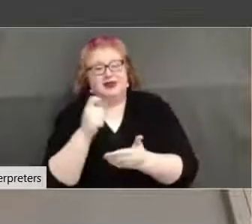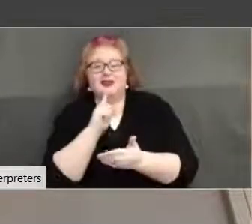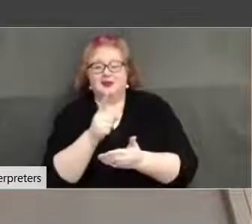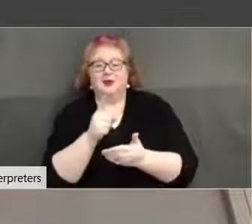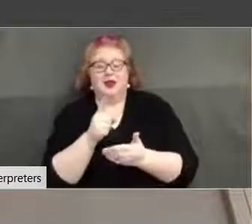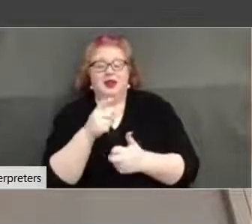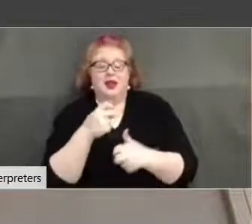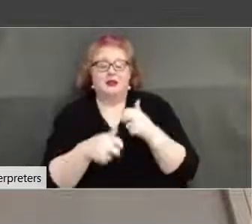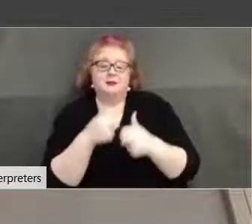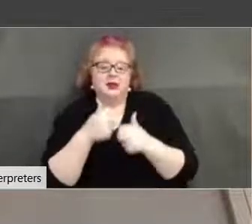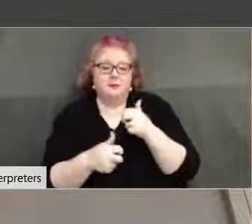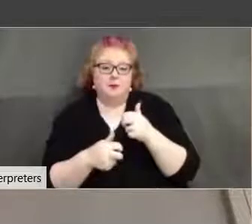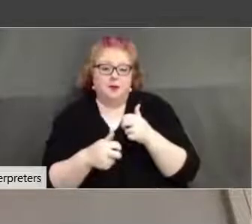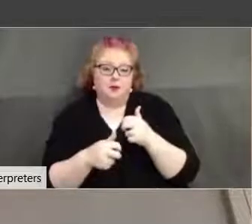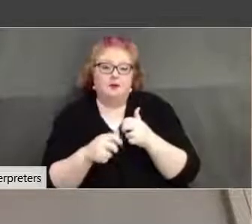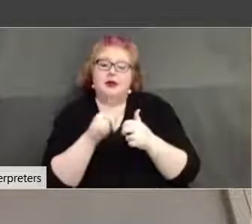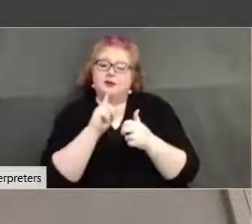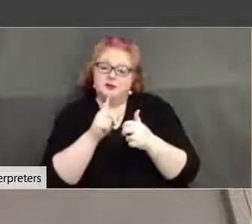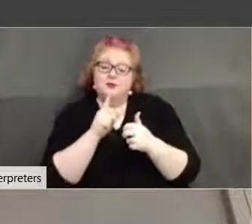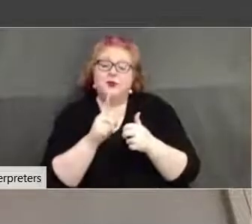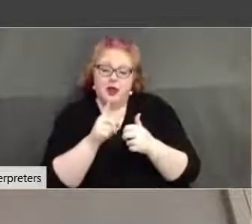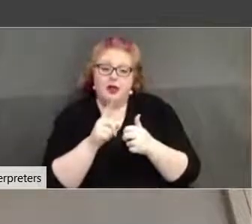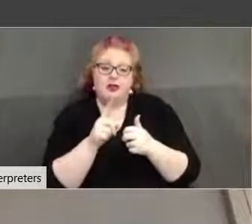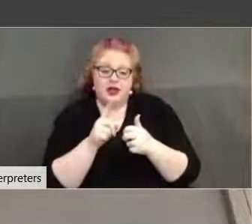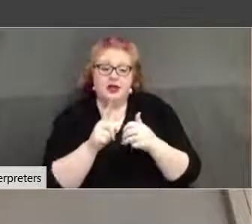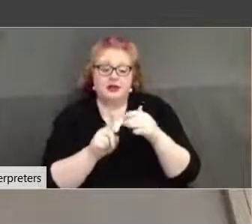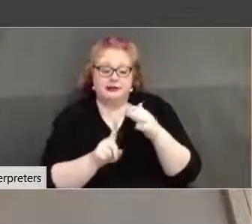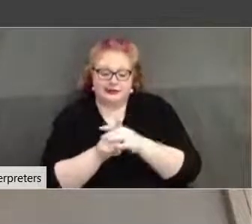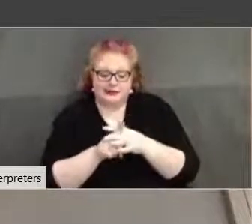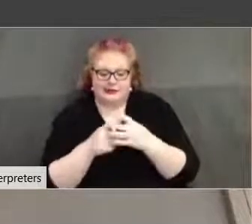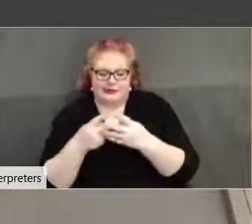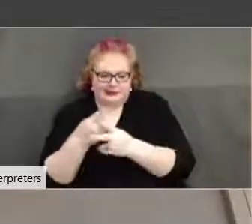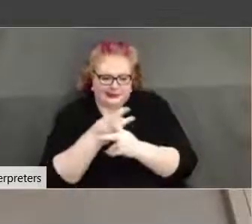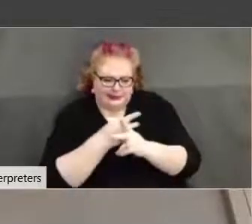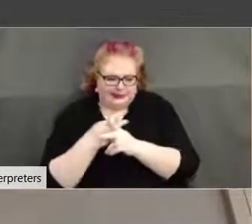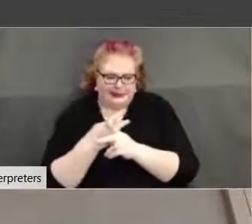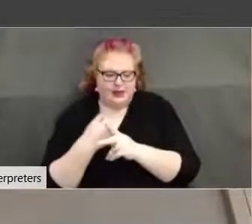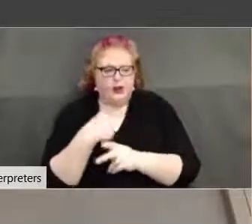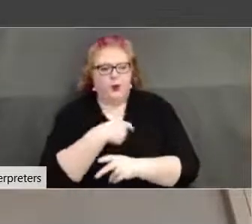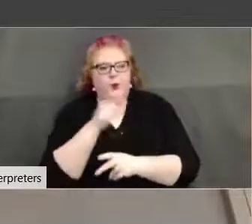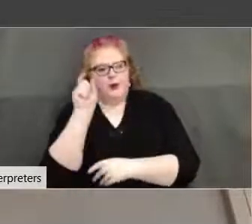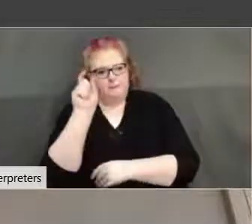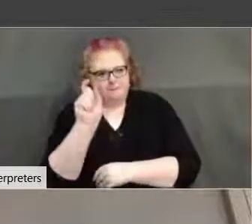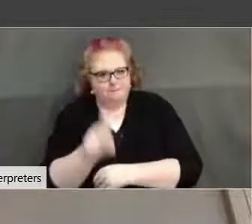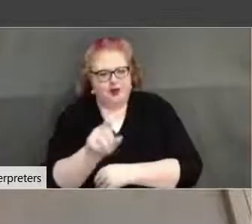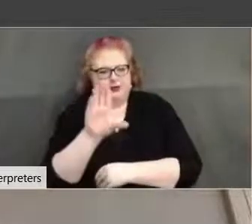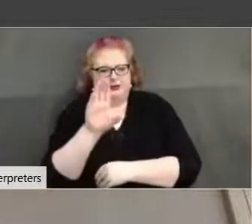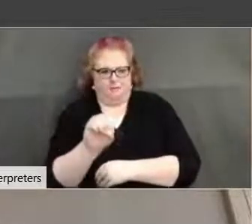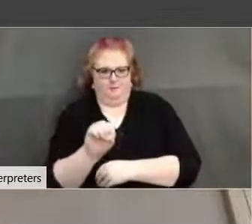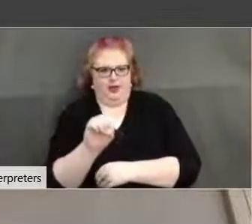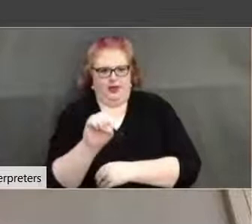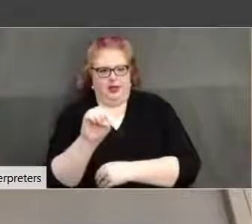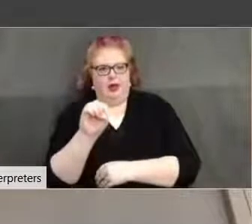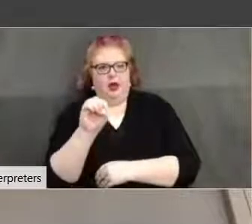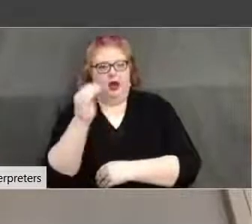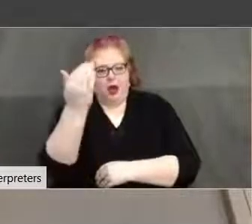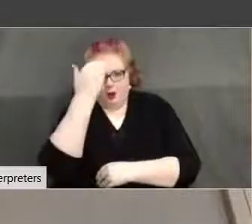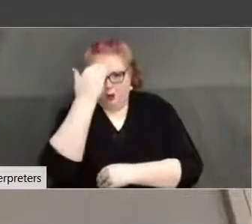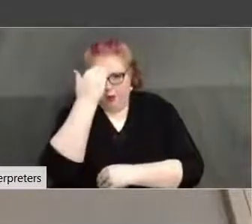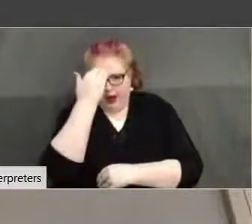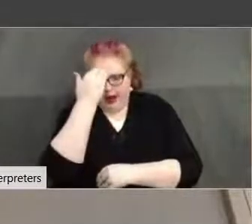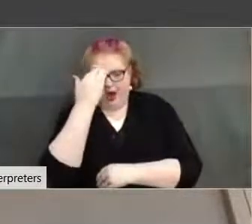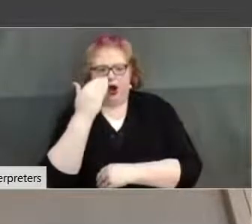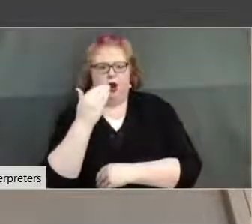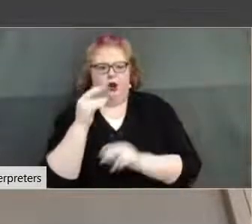don't think that, I think that we have to go into this with our eyes open of what we're doing. And we're getting money from